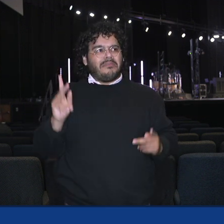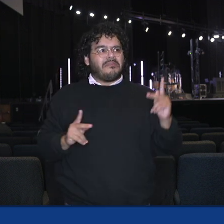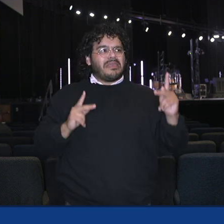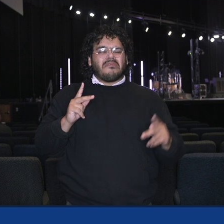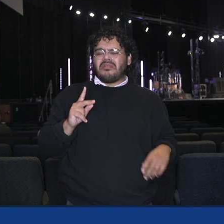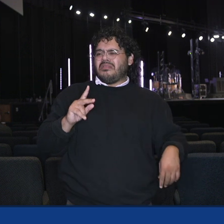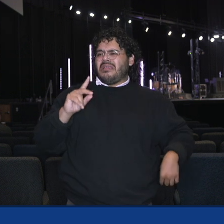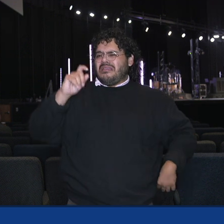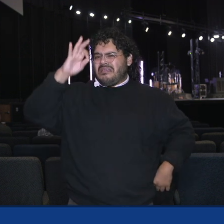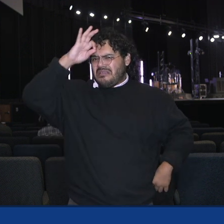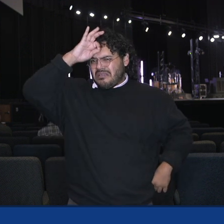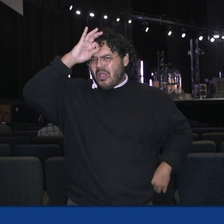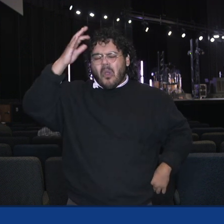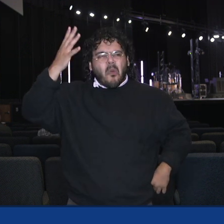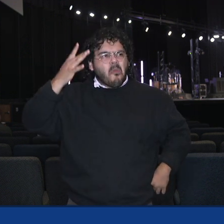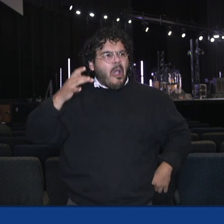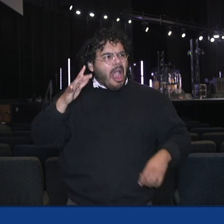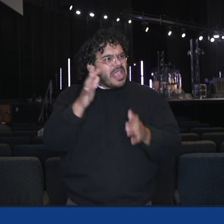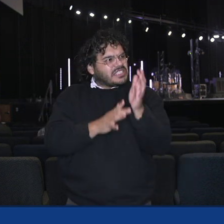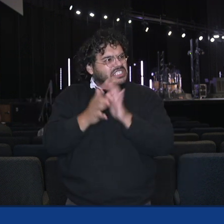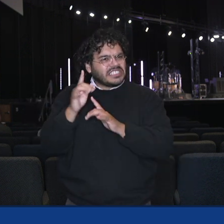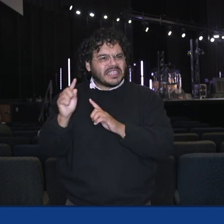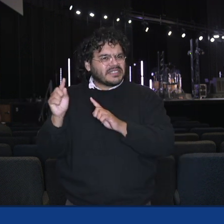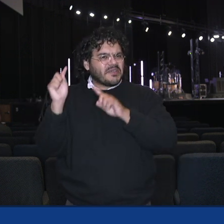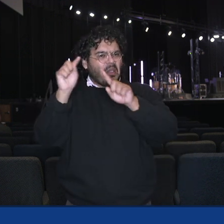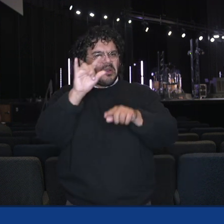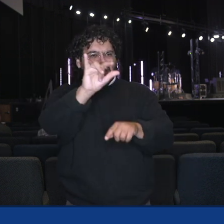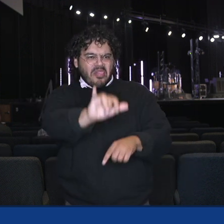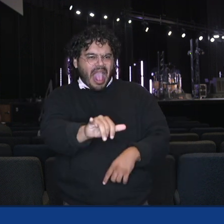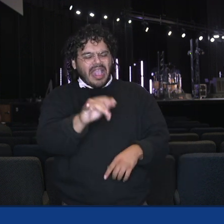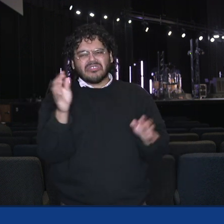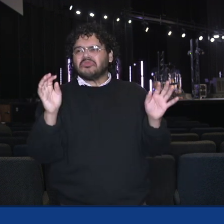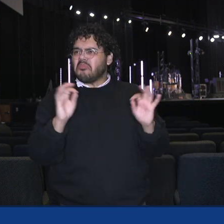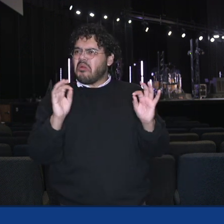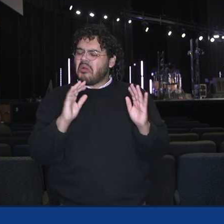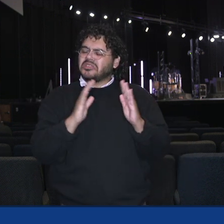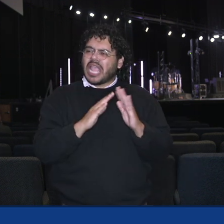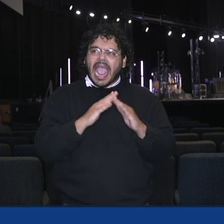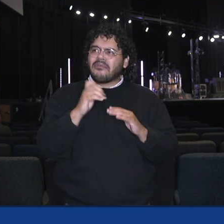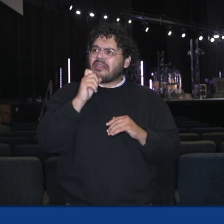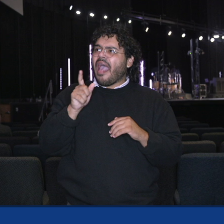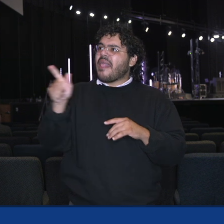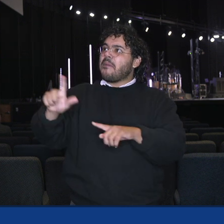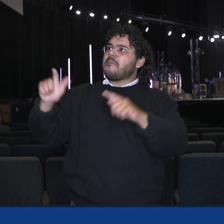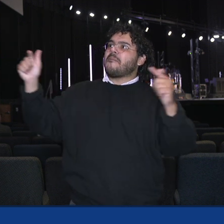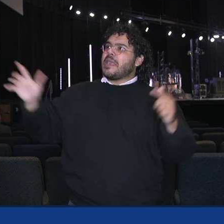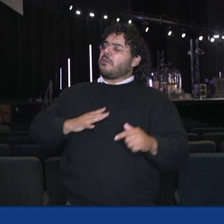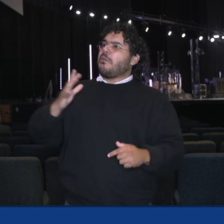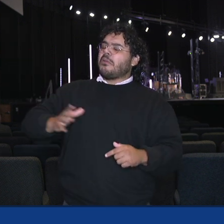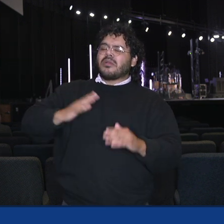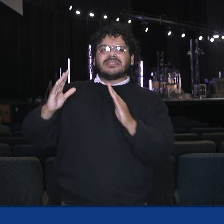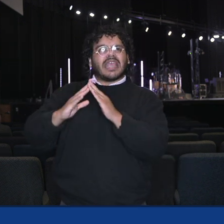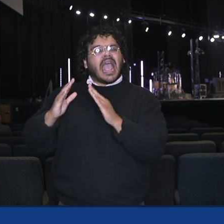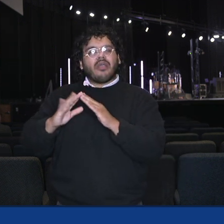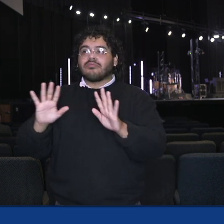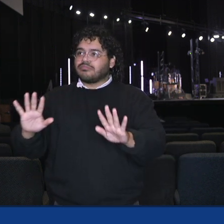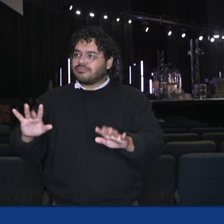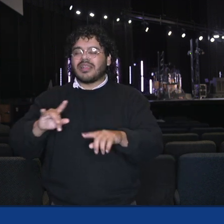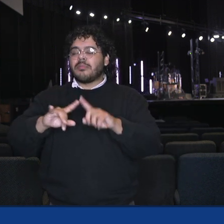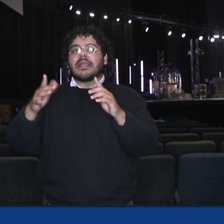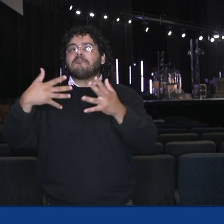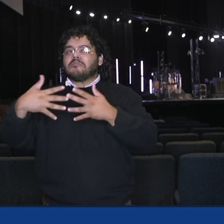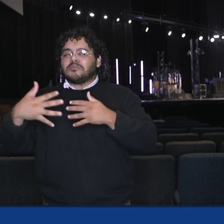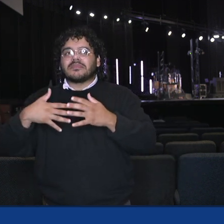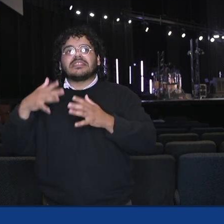detours, why he didn't go to the famous and fabulous places. But anyways, he gets there, and what I'm going to do is I'm